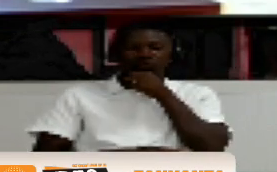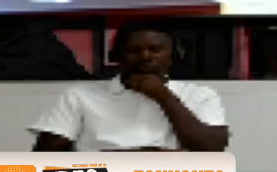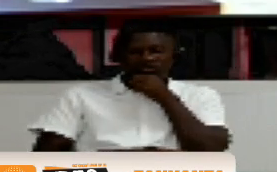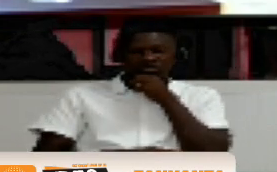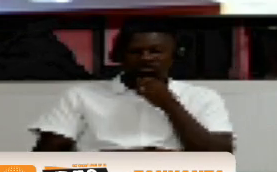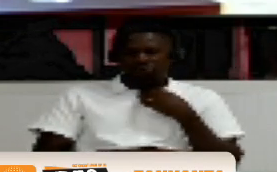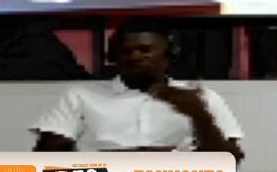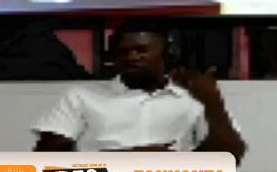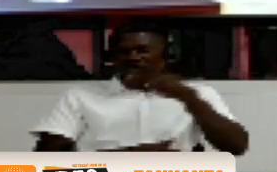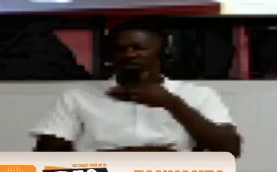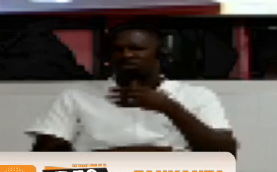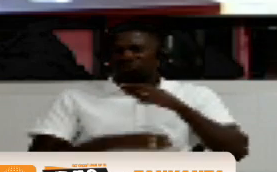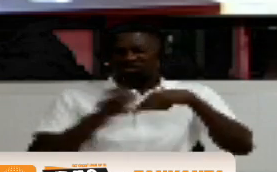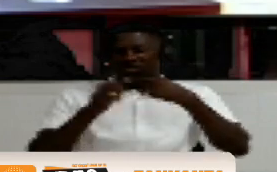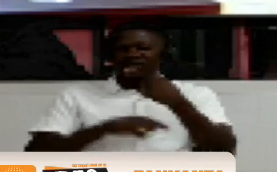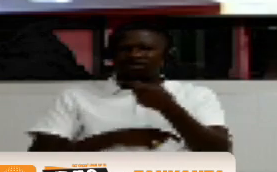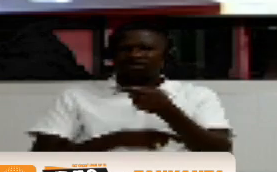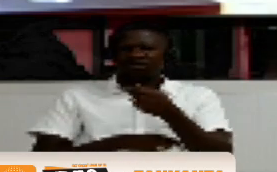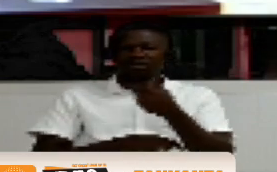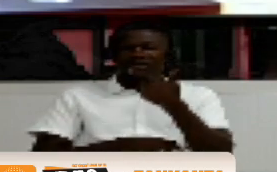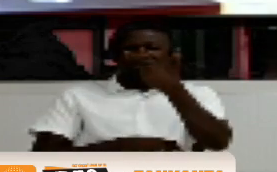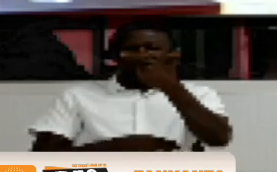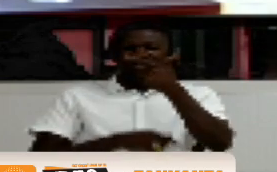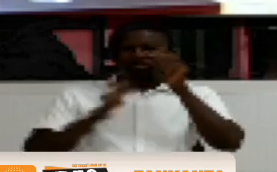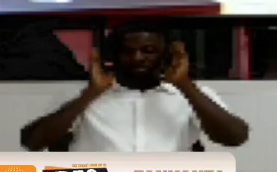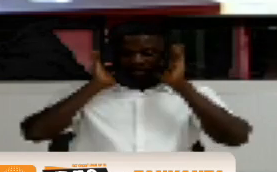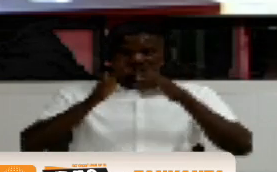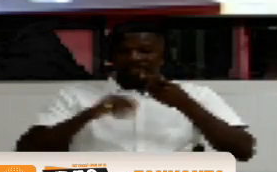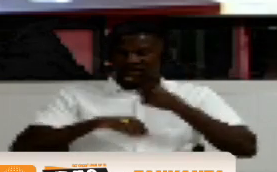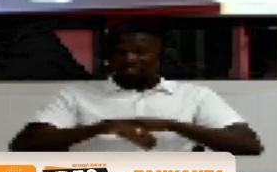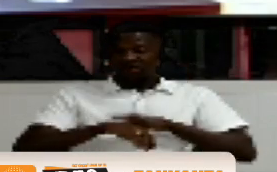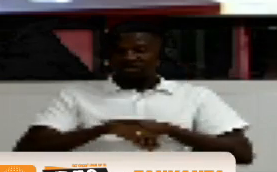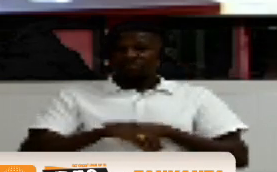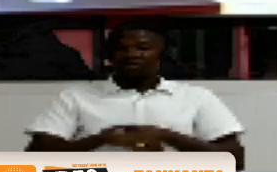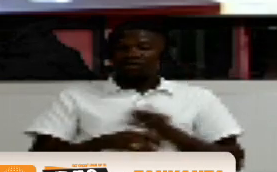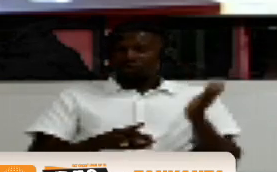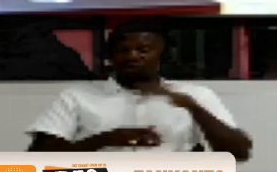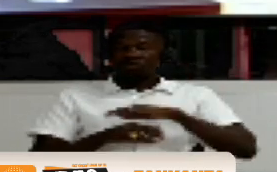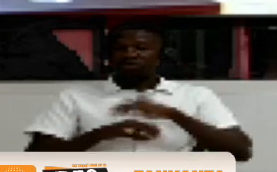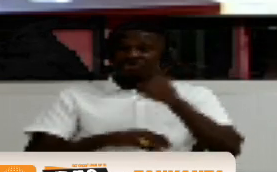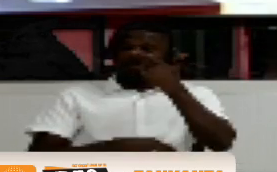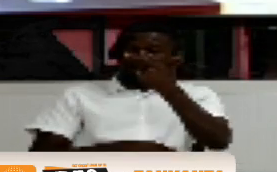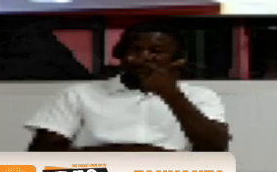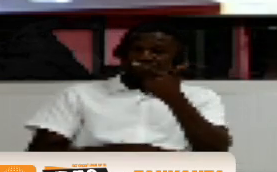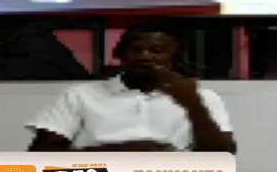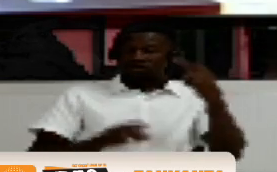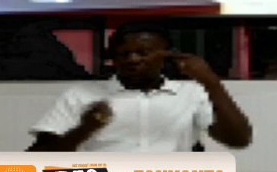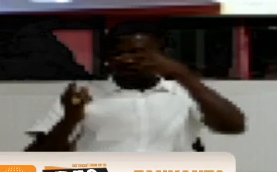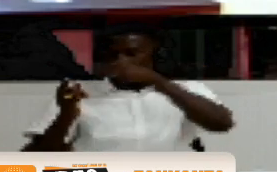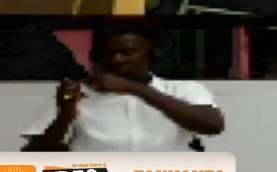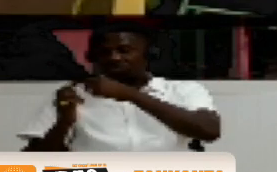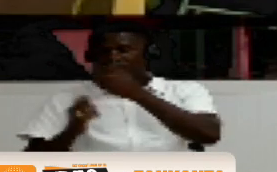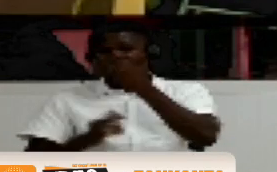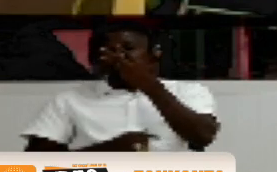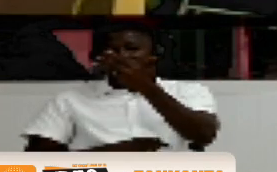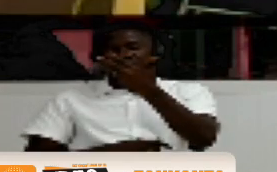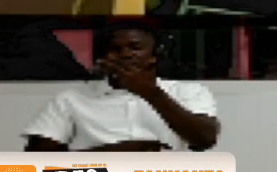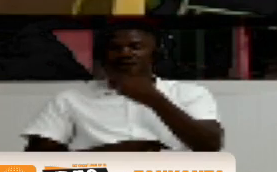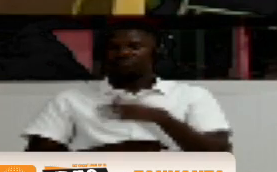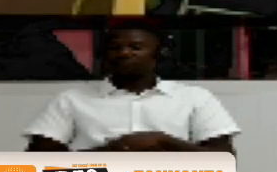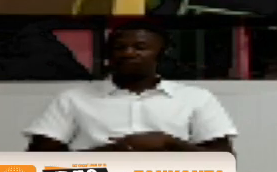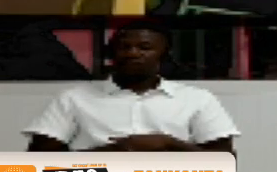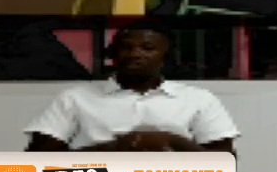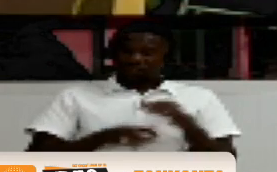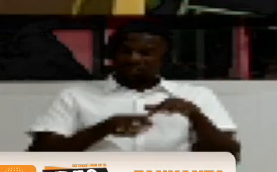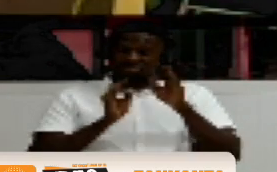could come just after Maghrib prayers. He will come from 7 to 9. So he take us as